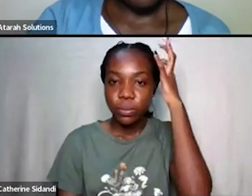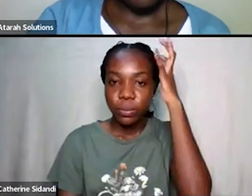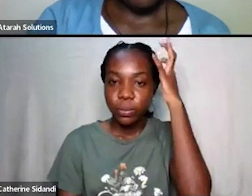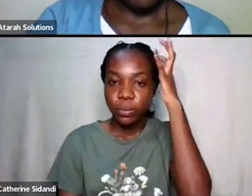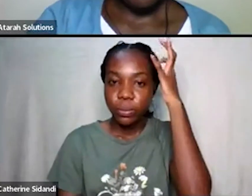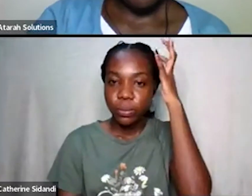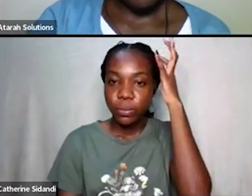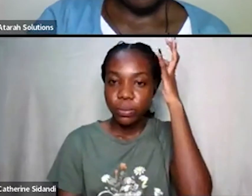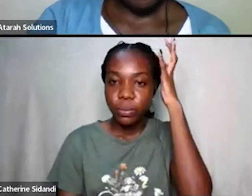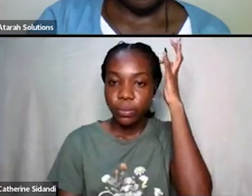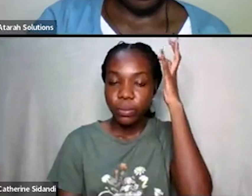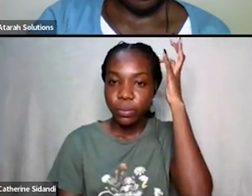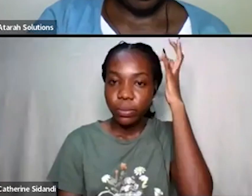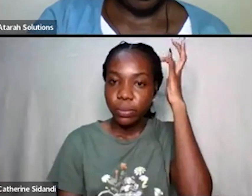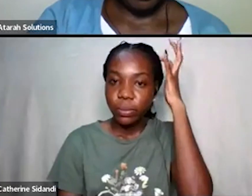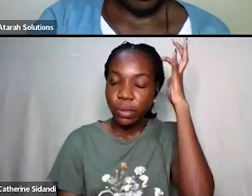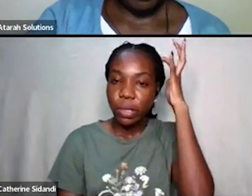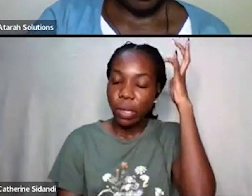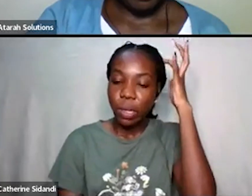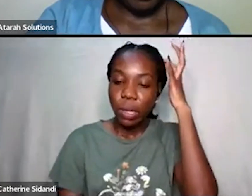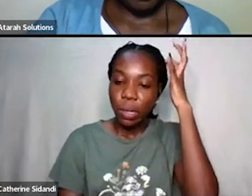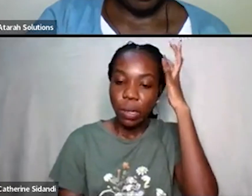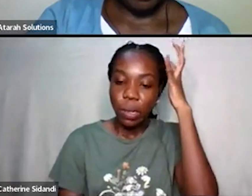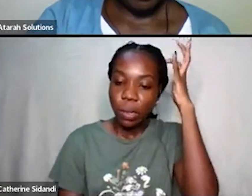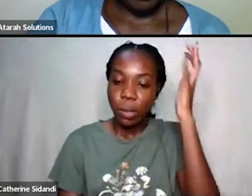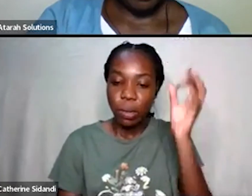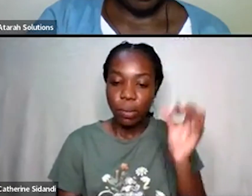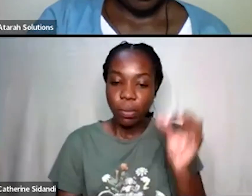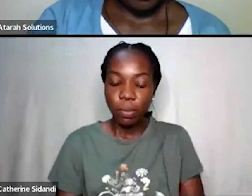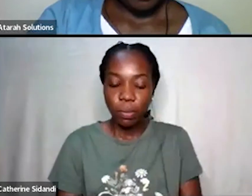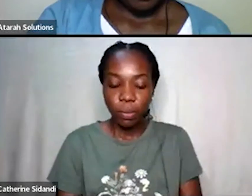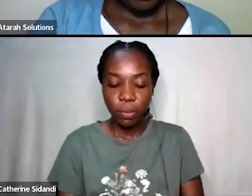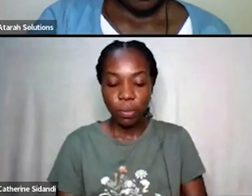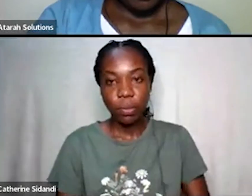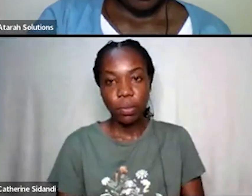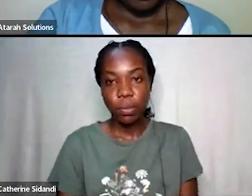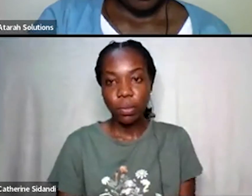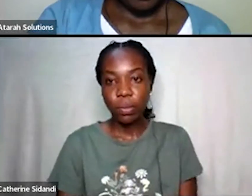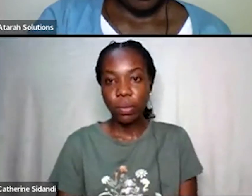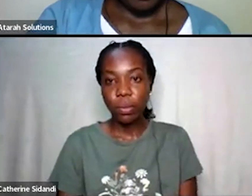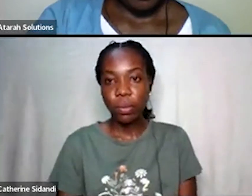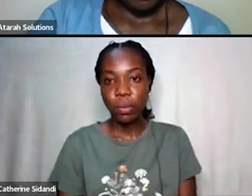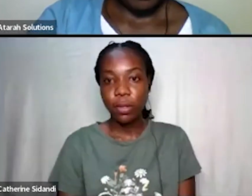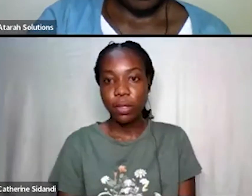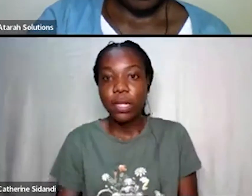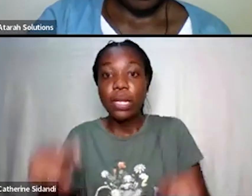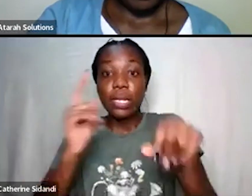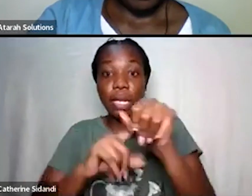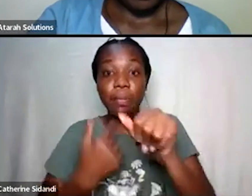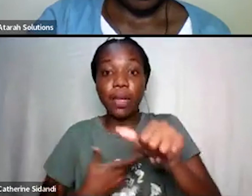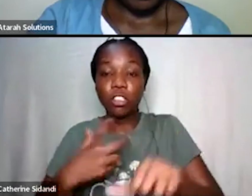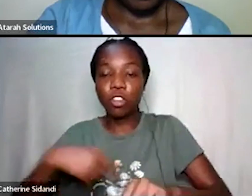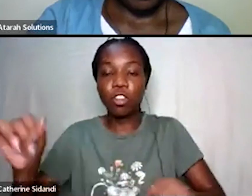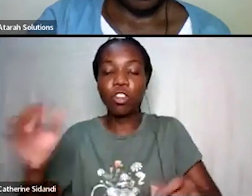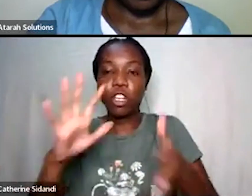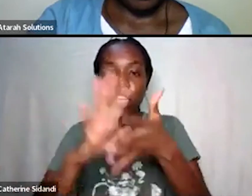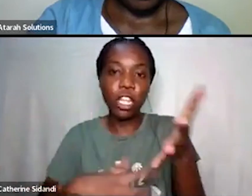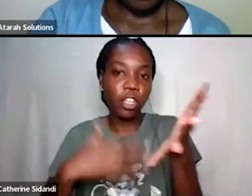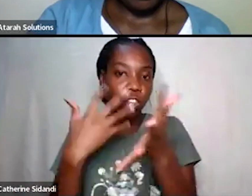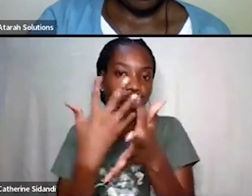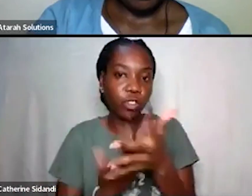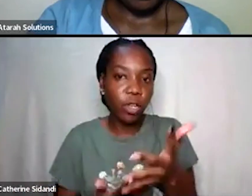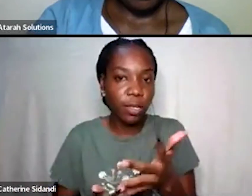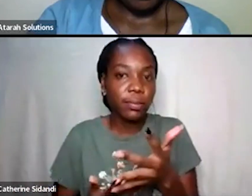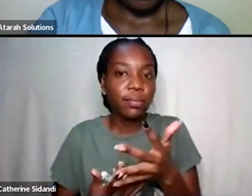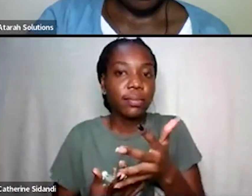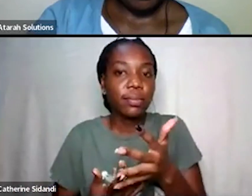it's a small book. It introduces ourselves to people. When we go to network out there, how do